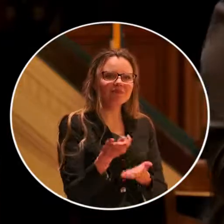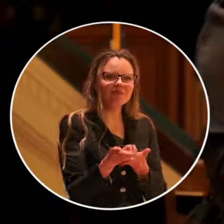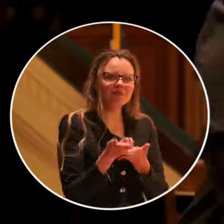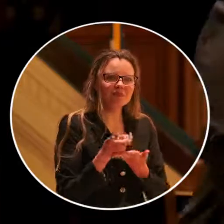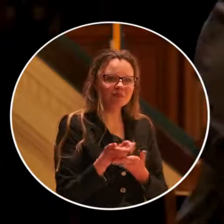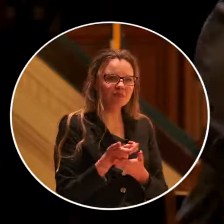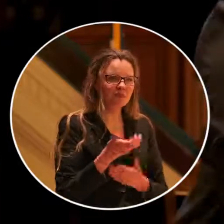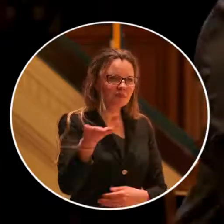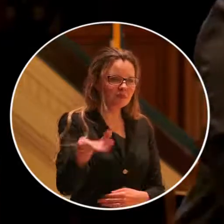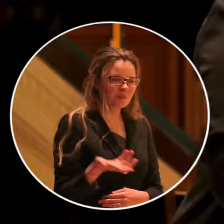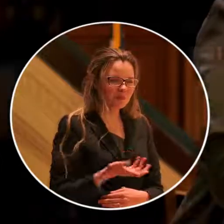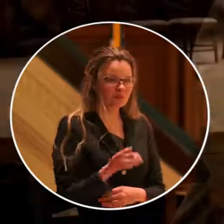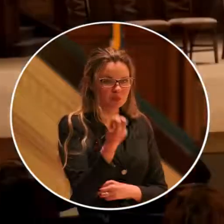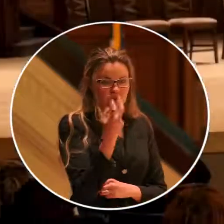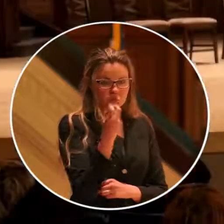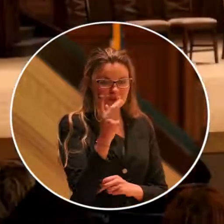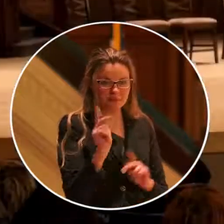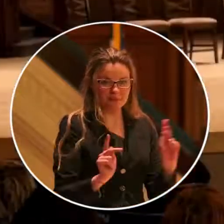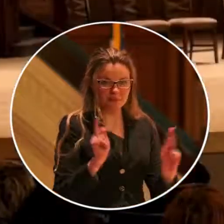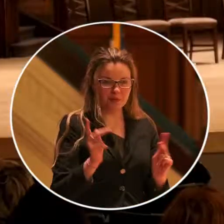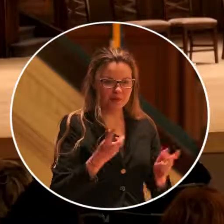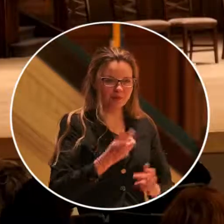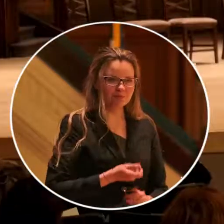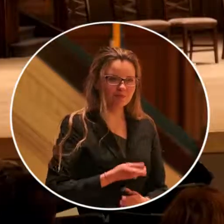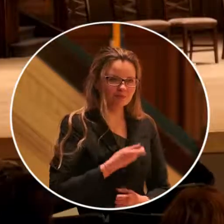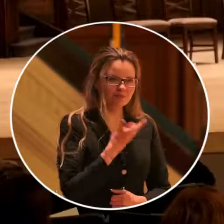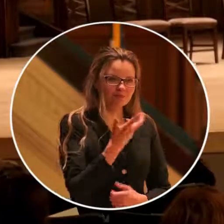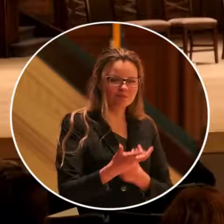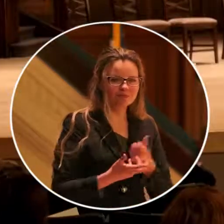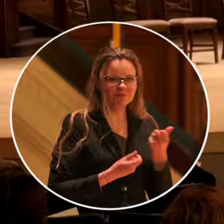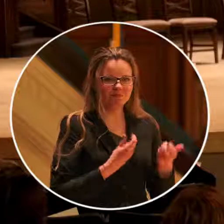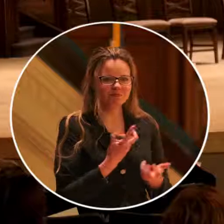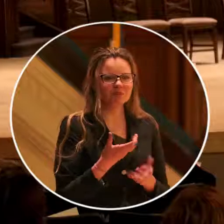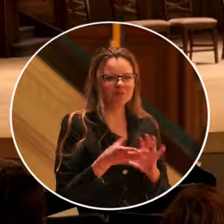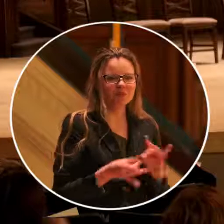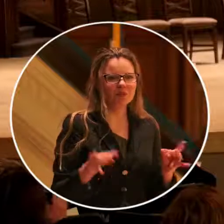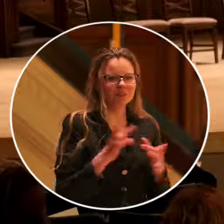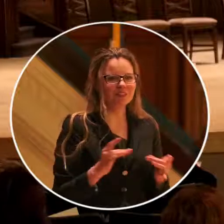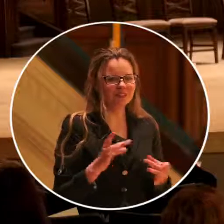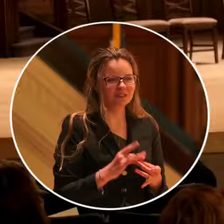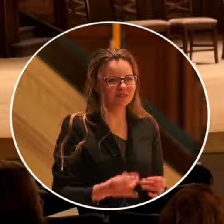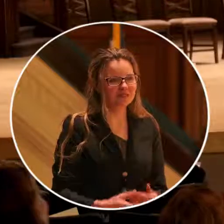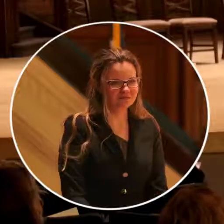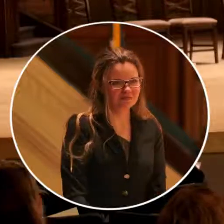the 12 storytellers of this year's amazing cast.